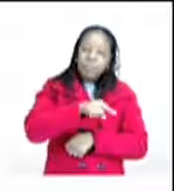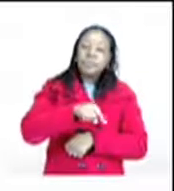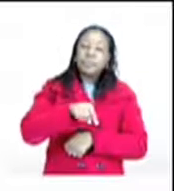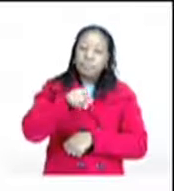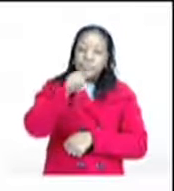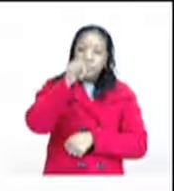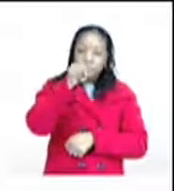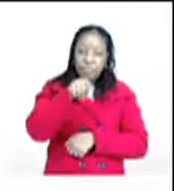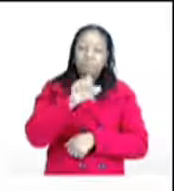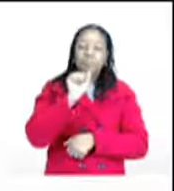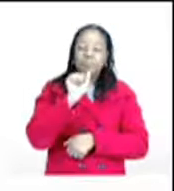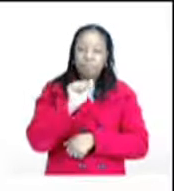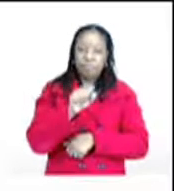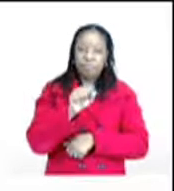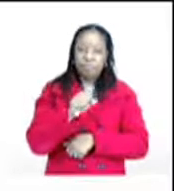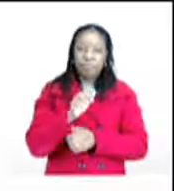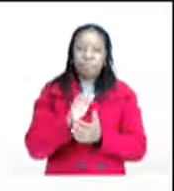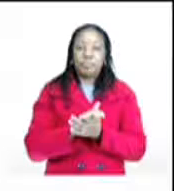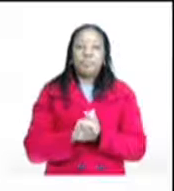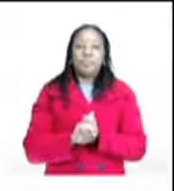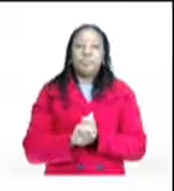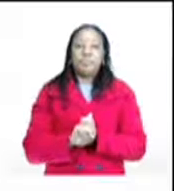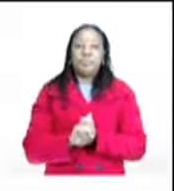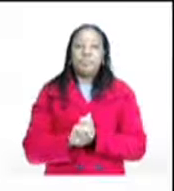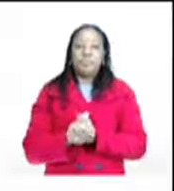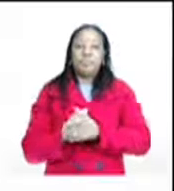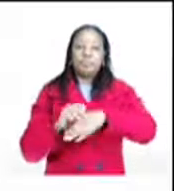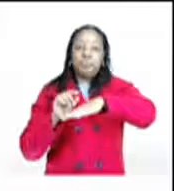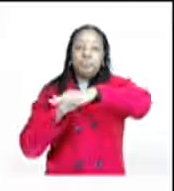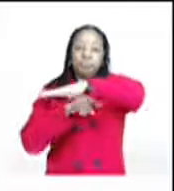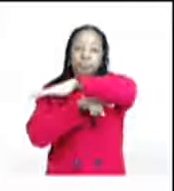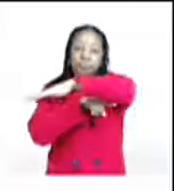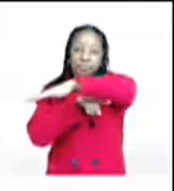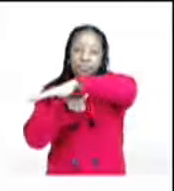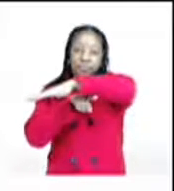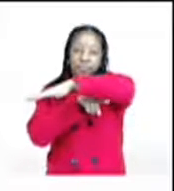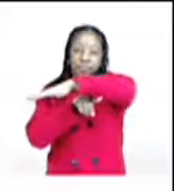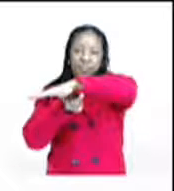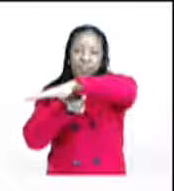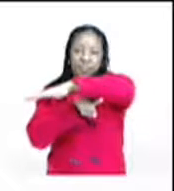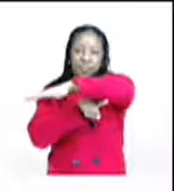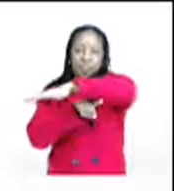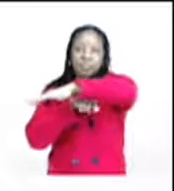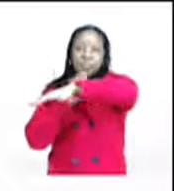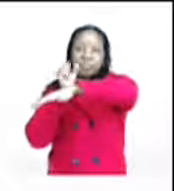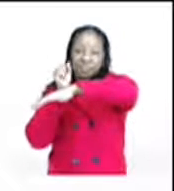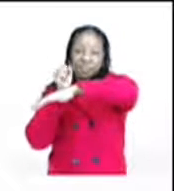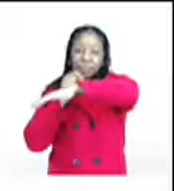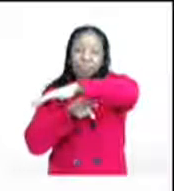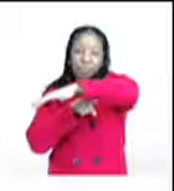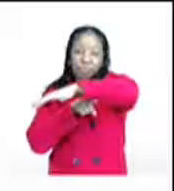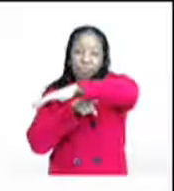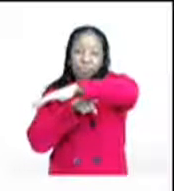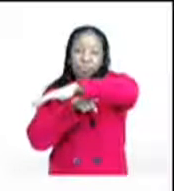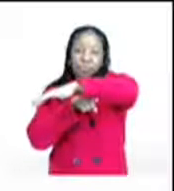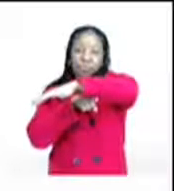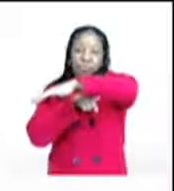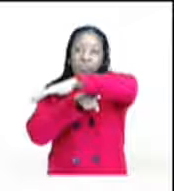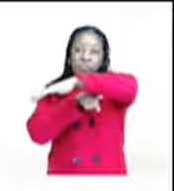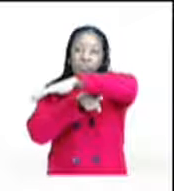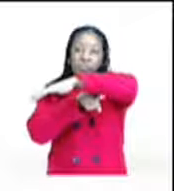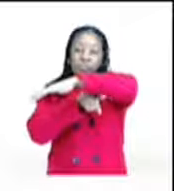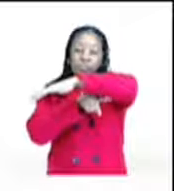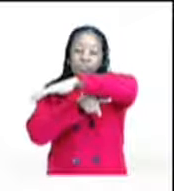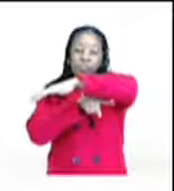middle of the block. So we go onto the line and let's go round to the